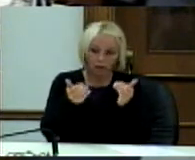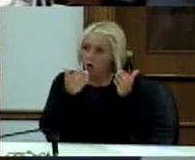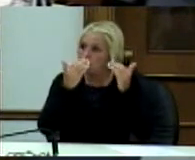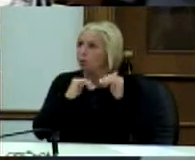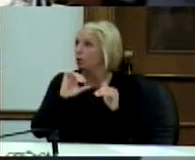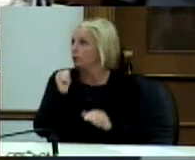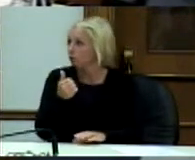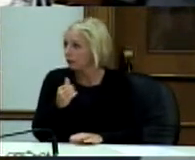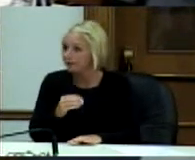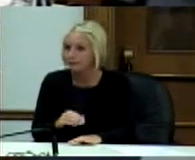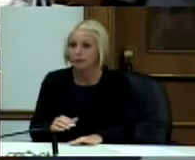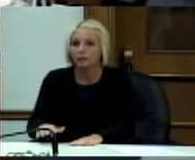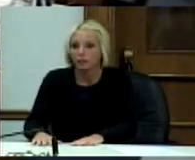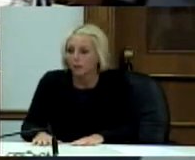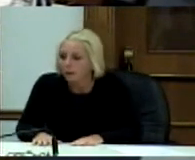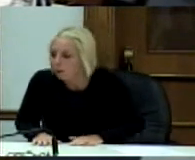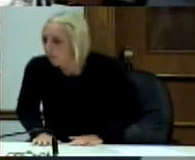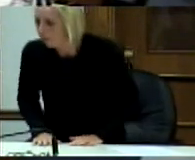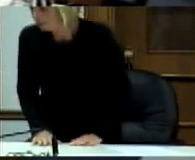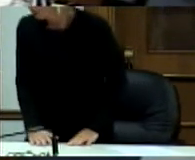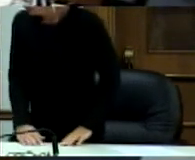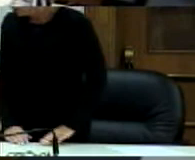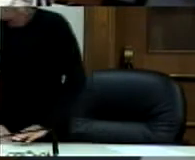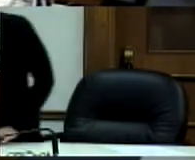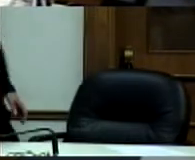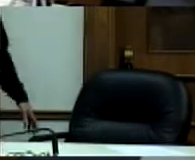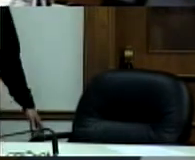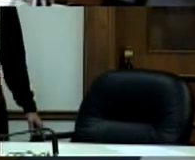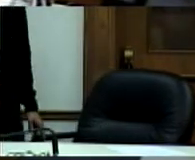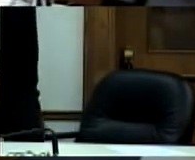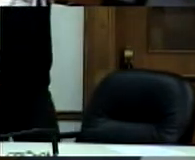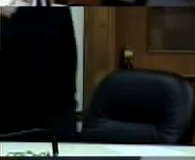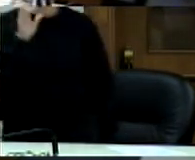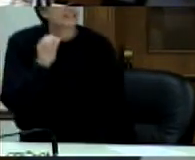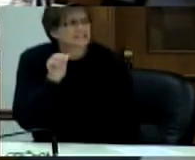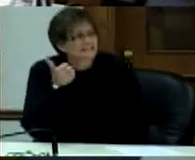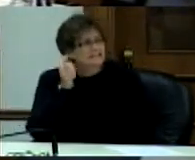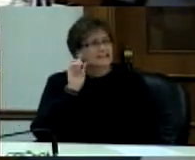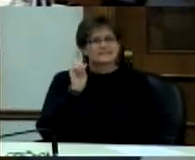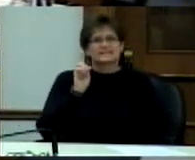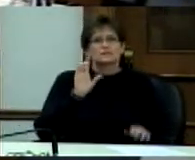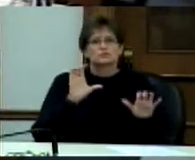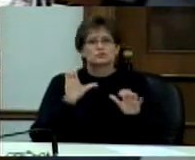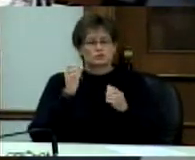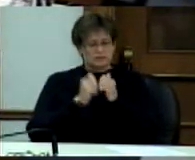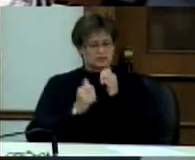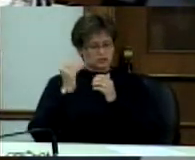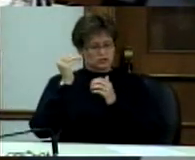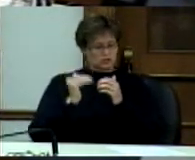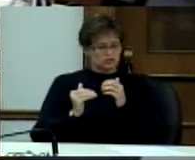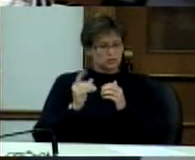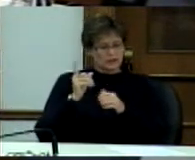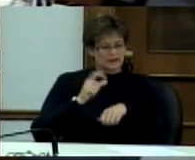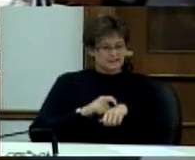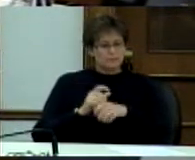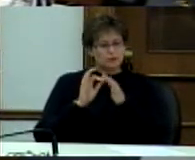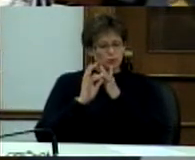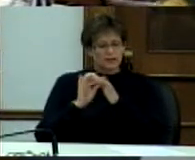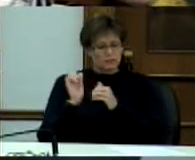now on to items 10C and 10D. We can take them one at a time, but they're related to each